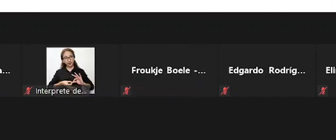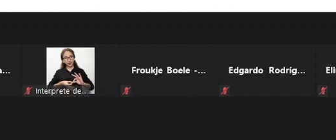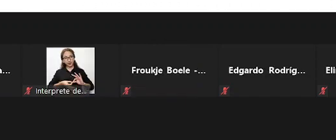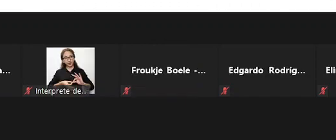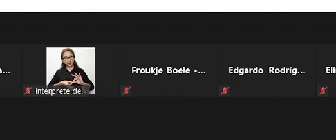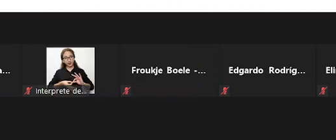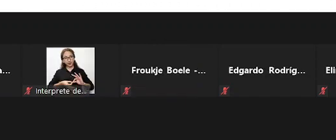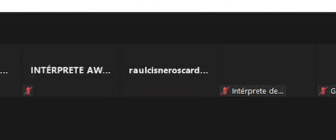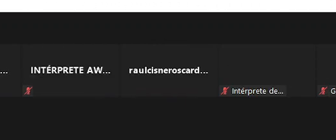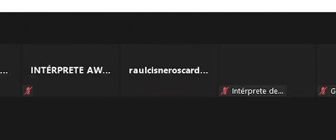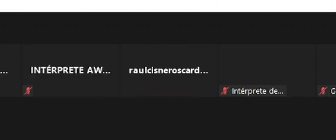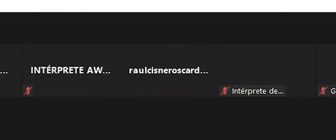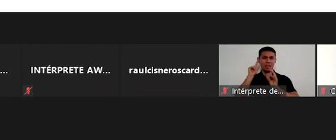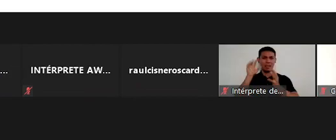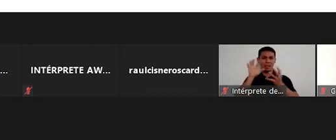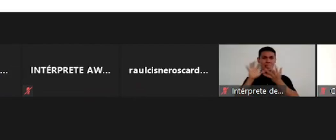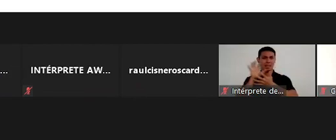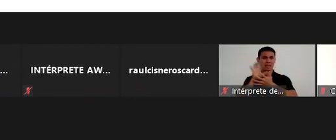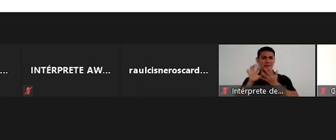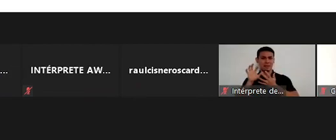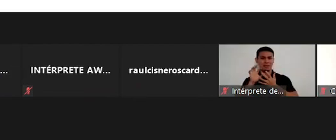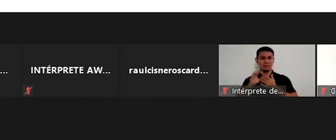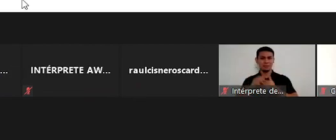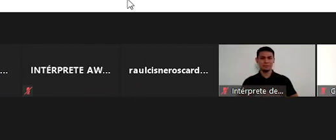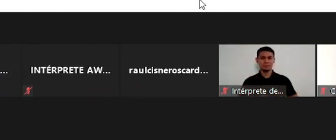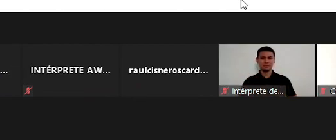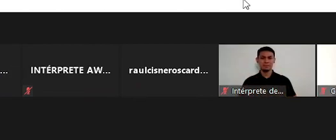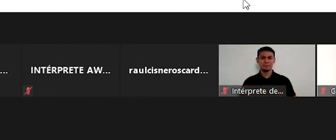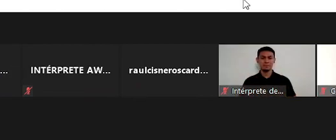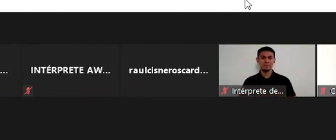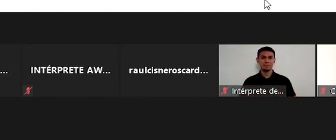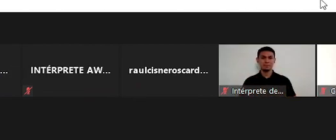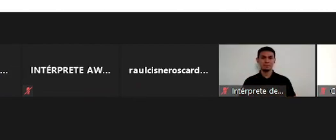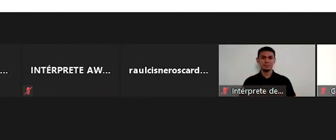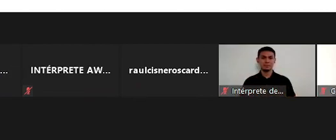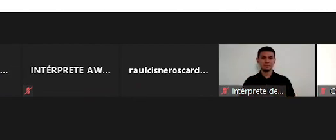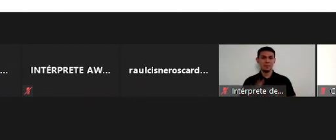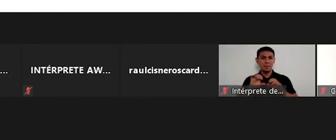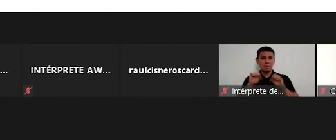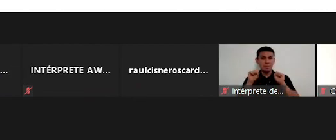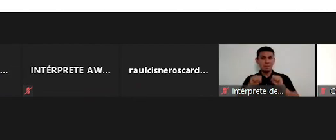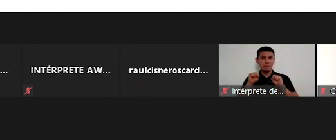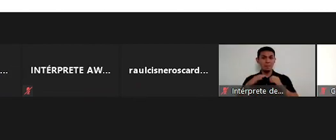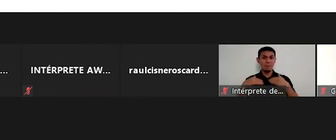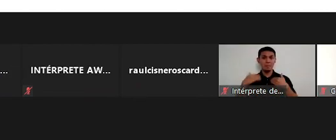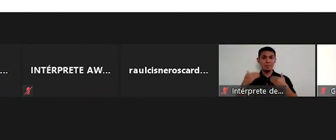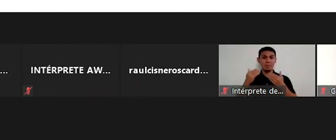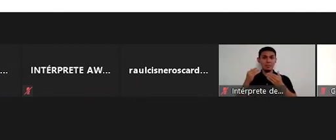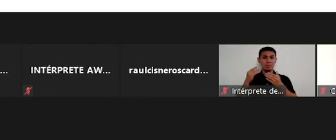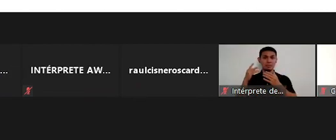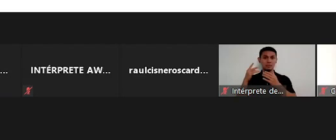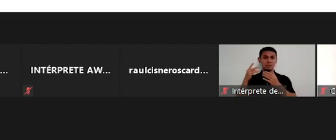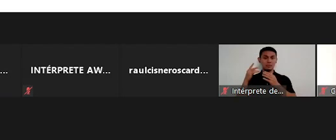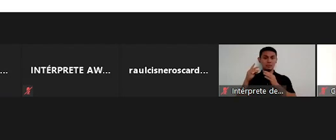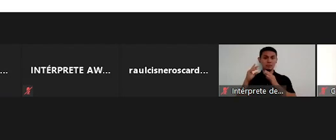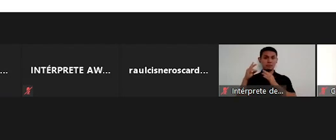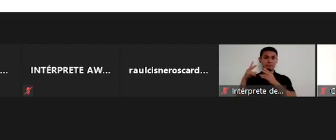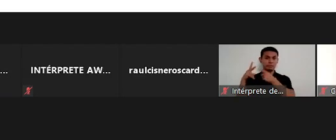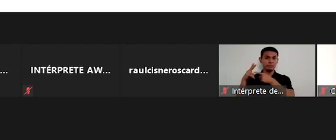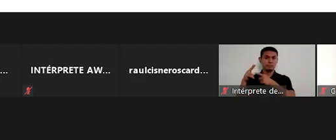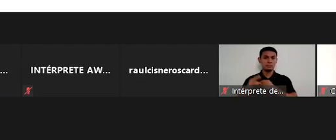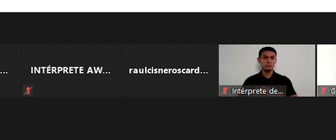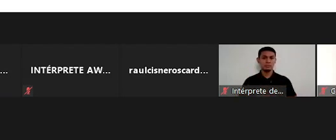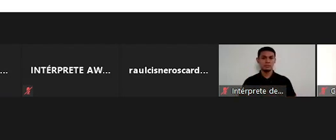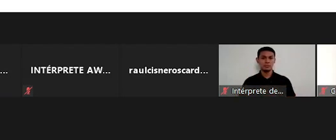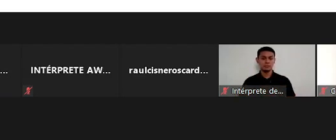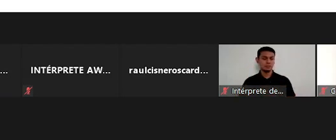i think we can still hear the echo from the interpreter and it's a little confusing i don't know if there's a way to um fix